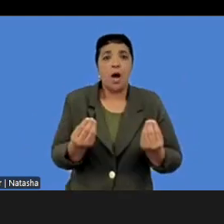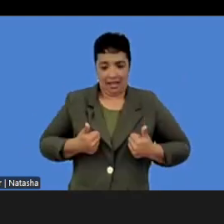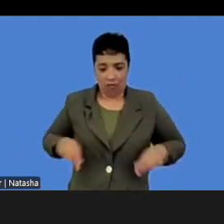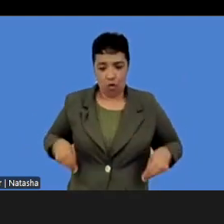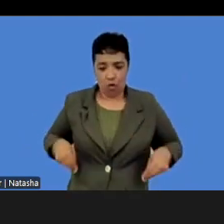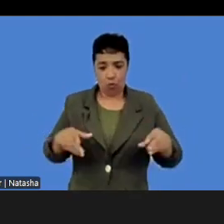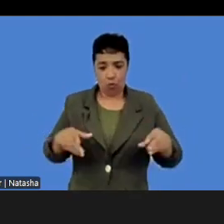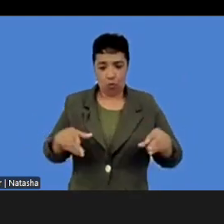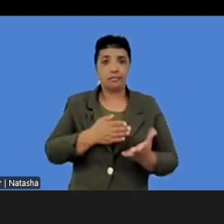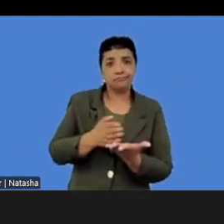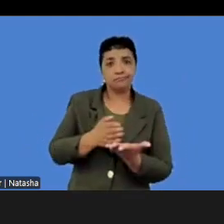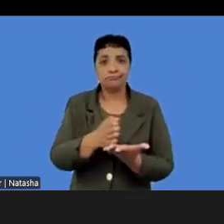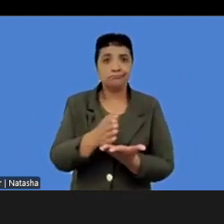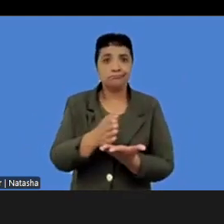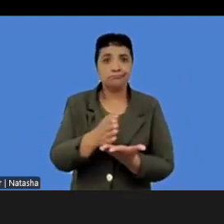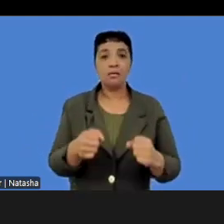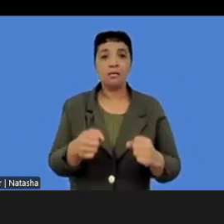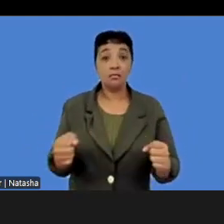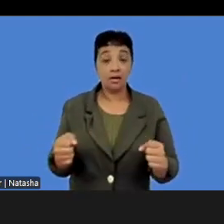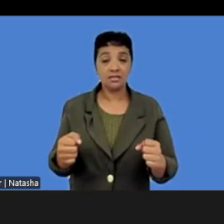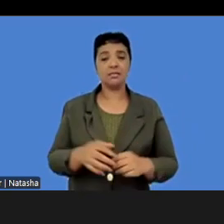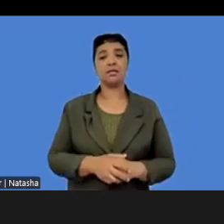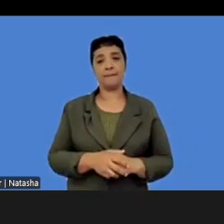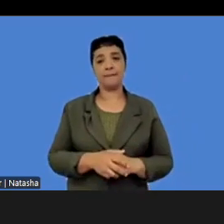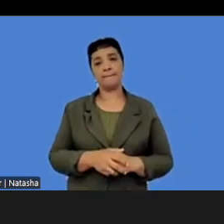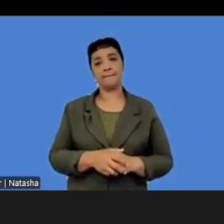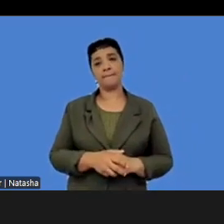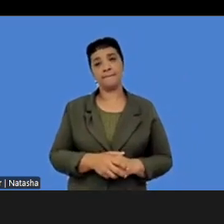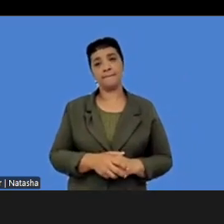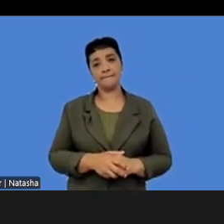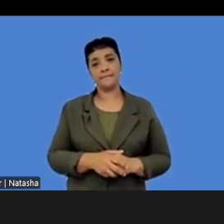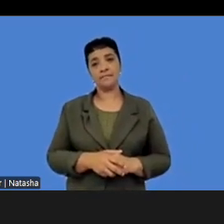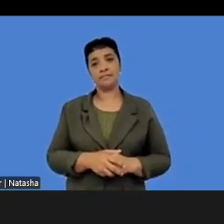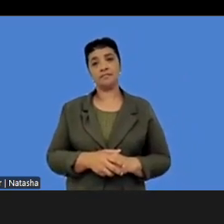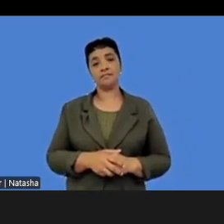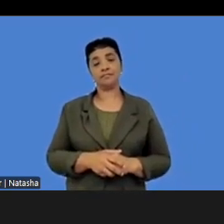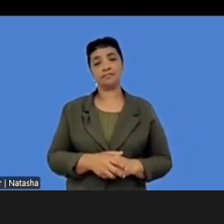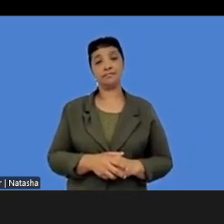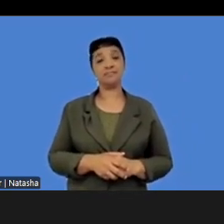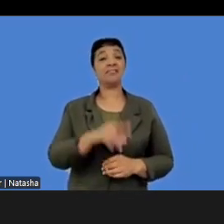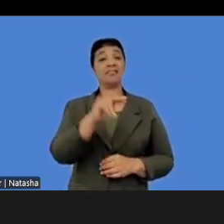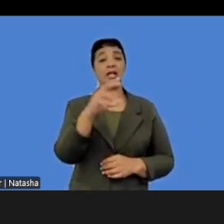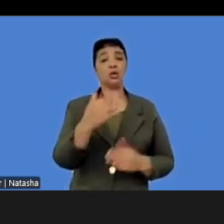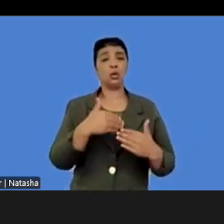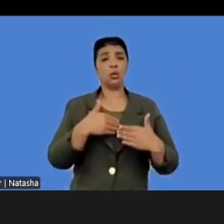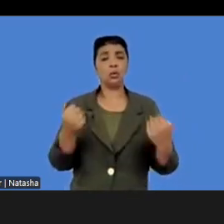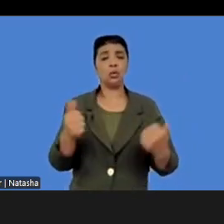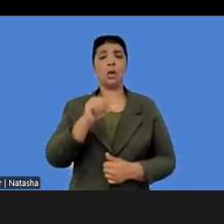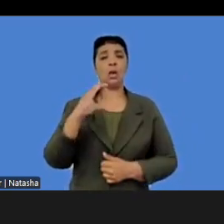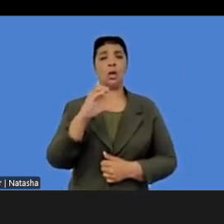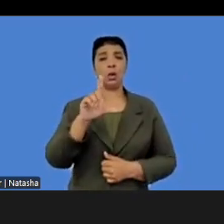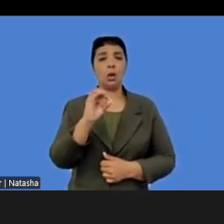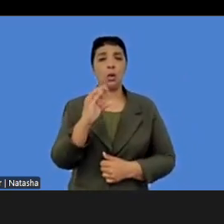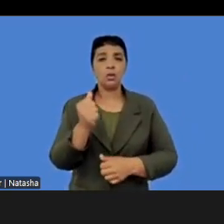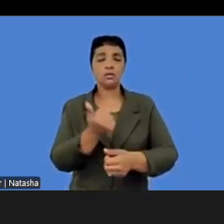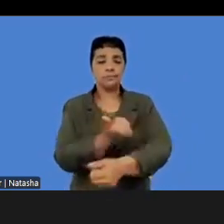move around the NGO. And there were certain things like this. Also, certain NGOs didn't have glucose machines, blood pressure machines, or